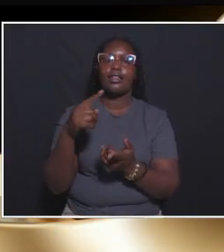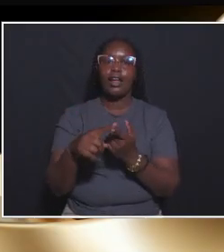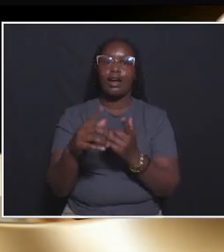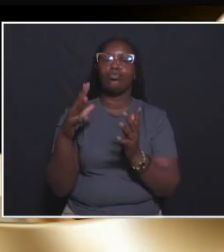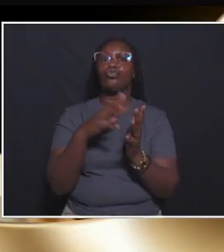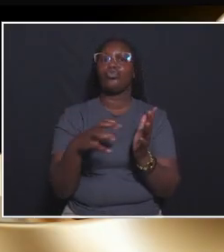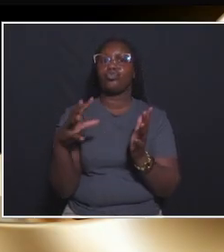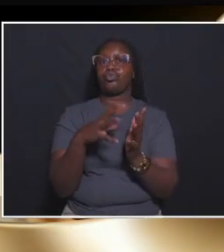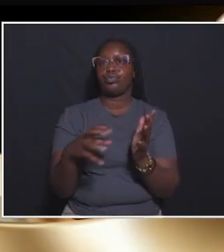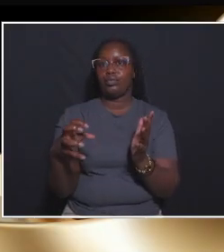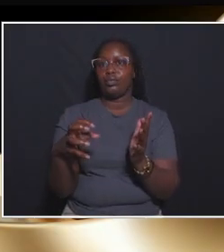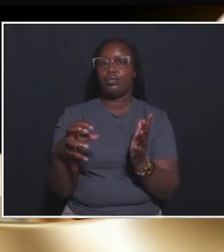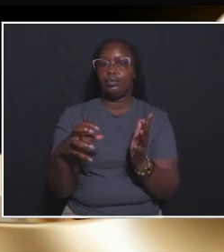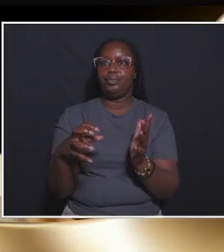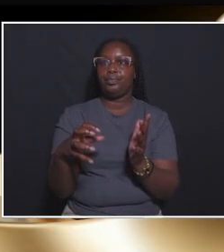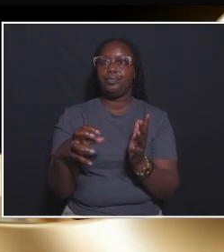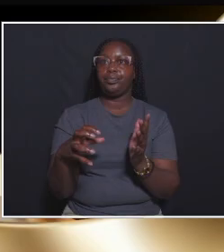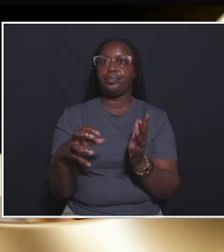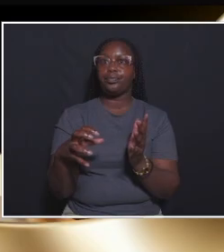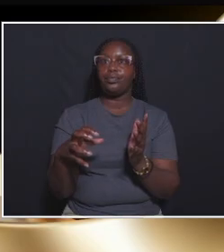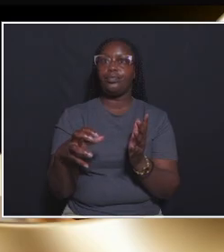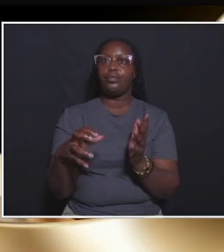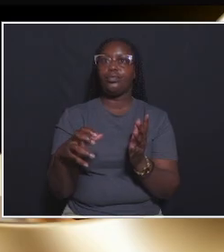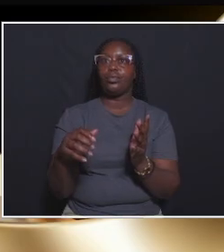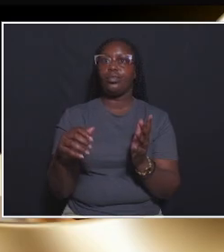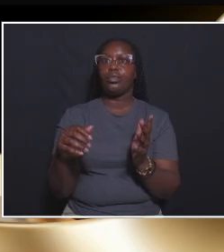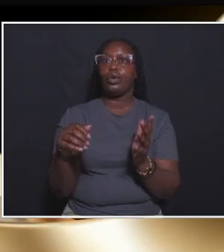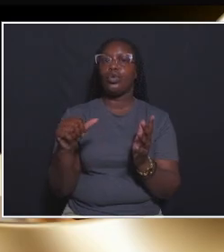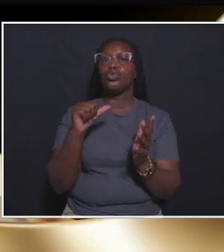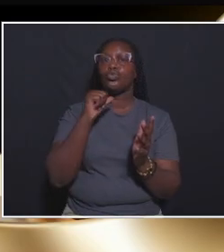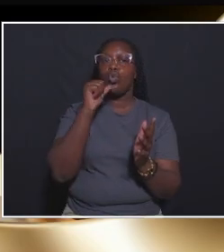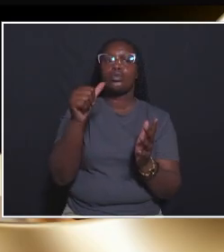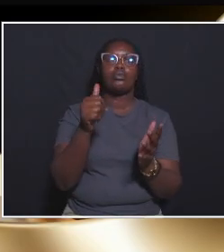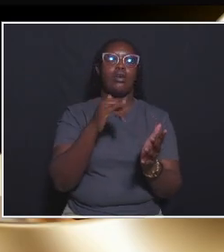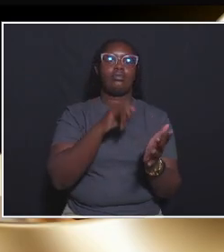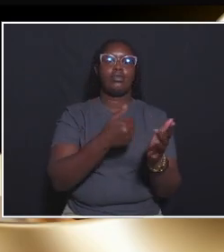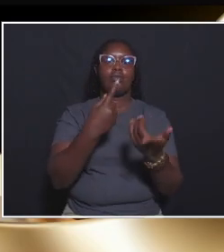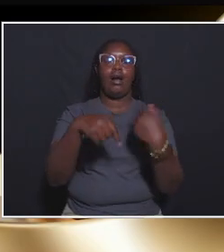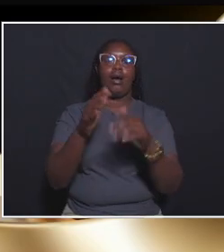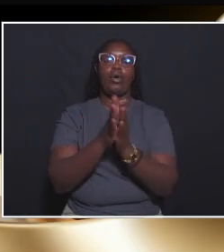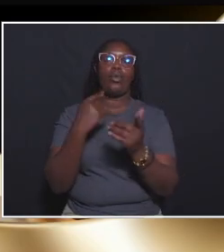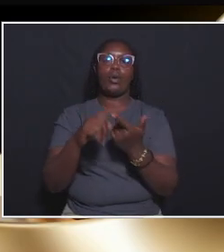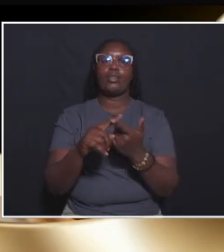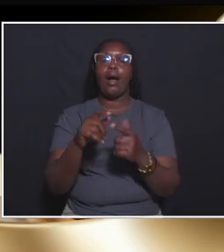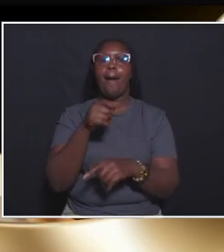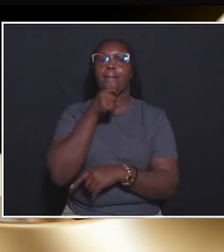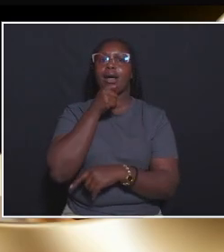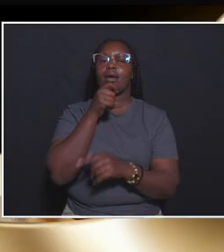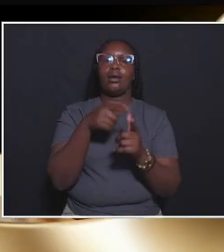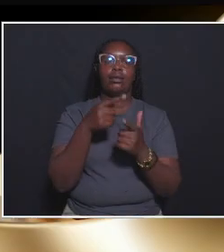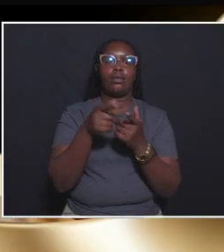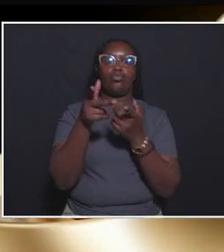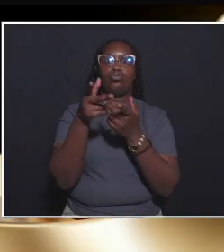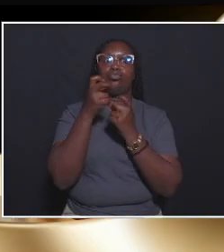For those of you who didn't know, it's not that we just come with the mic on set, capture it and come back. We have to record all